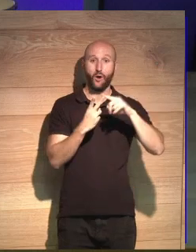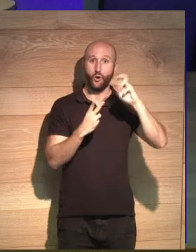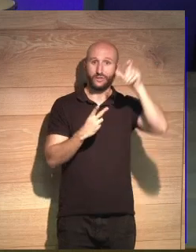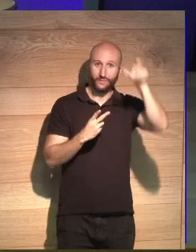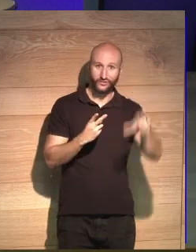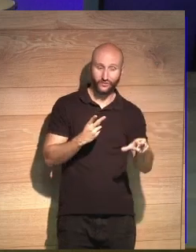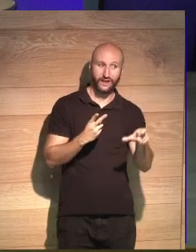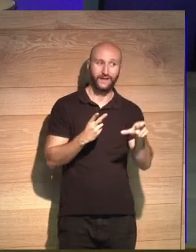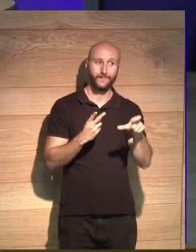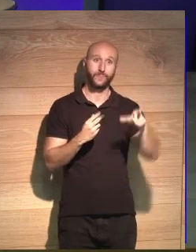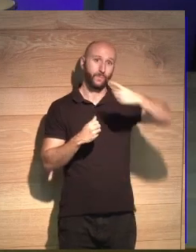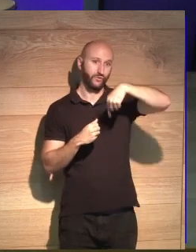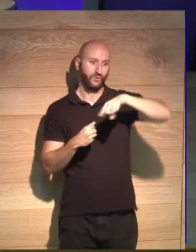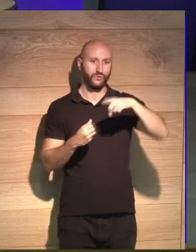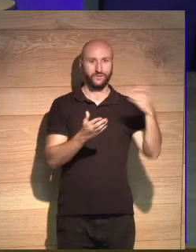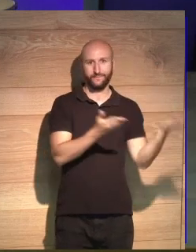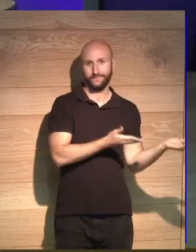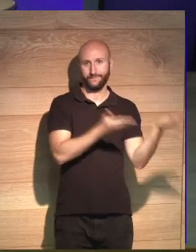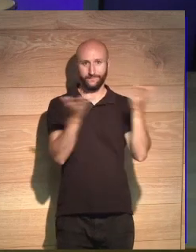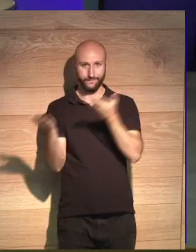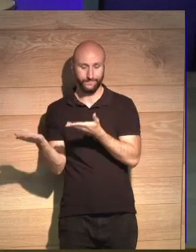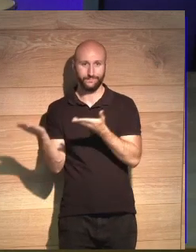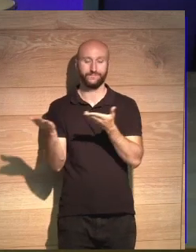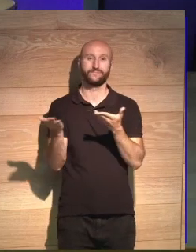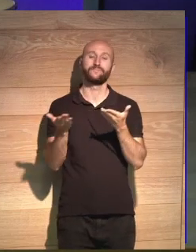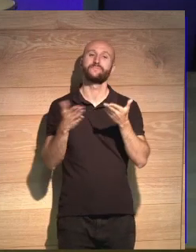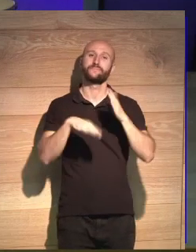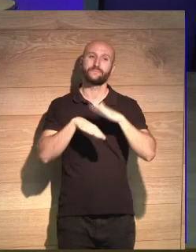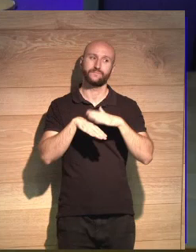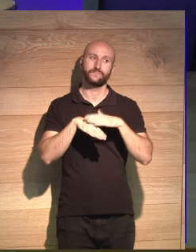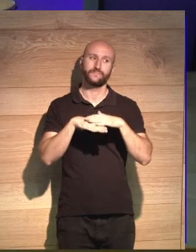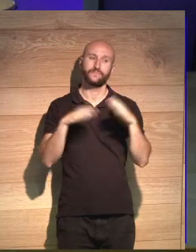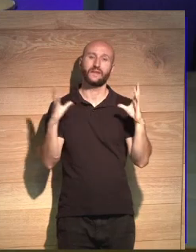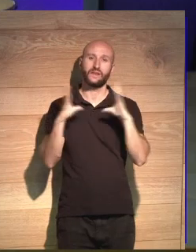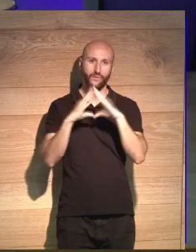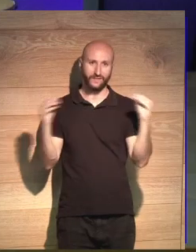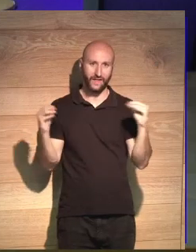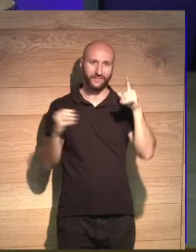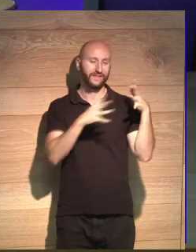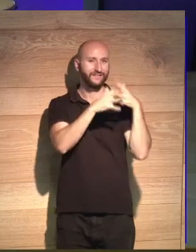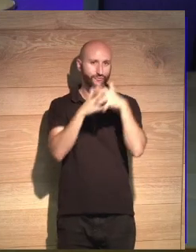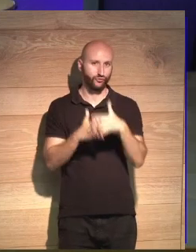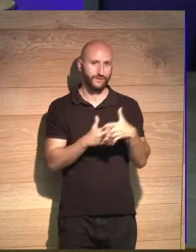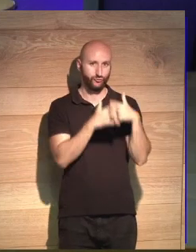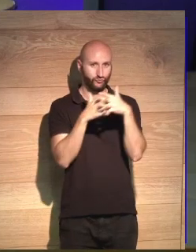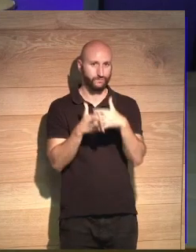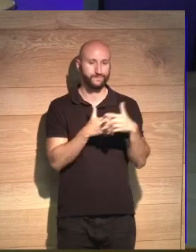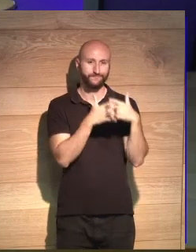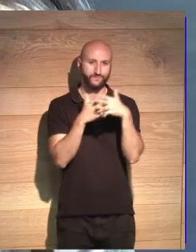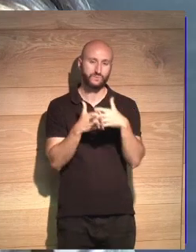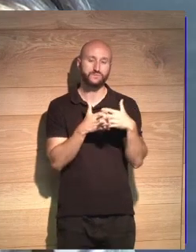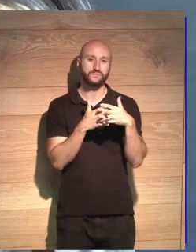Janet Murray, and you invited Clara Fernandez Vara